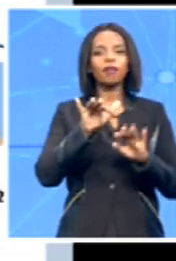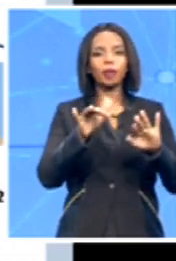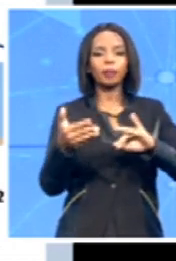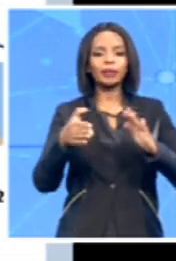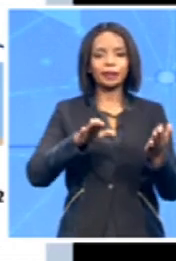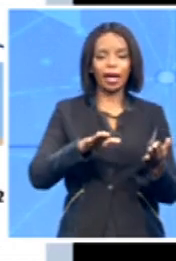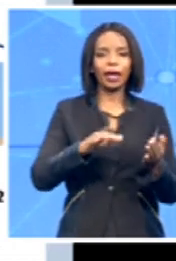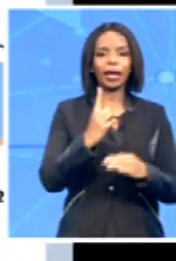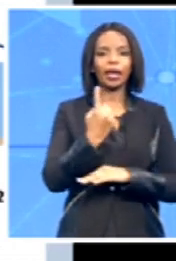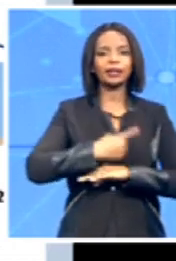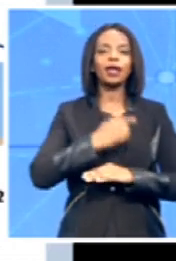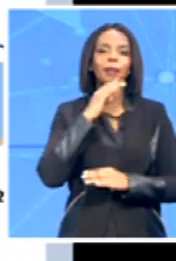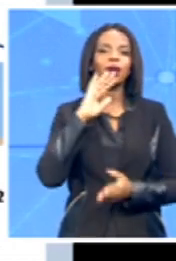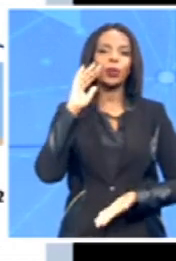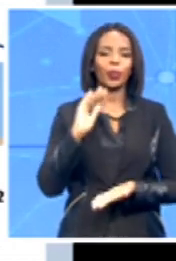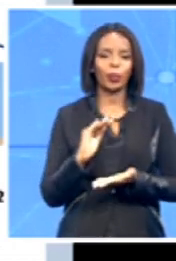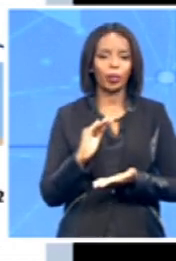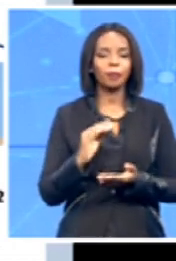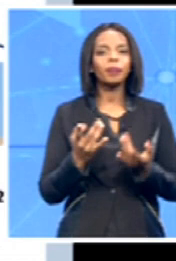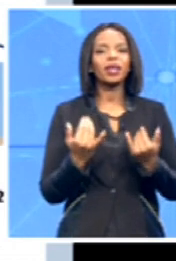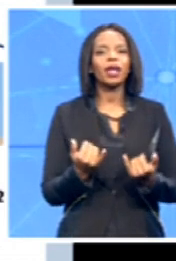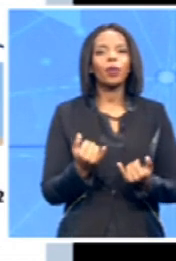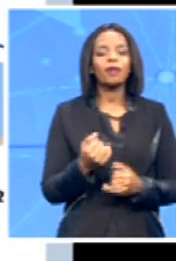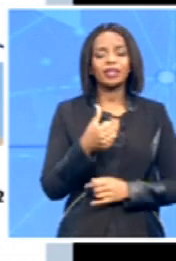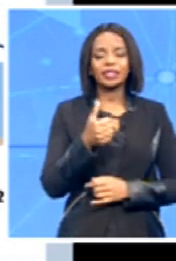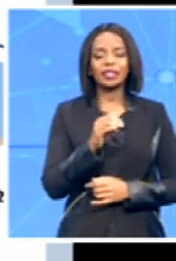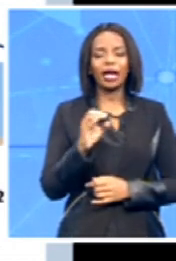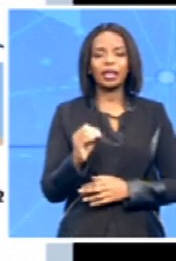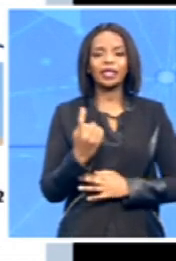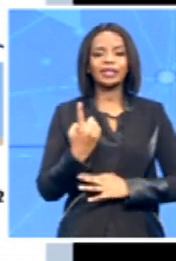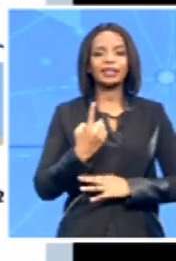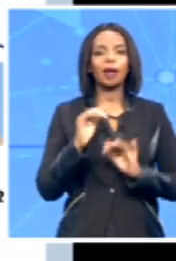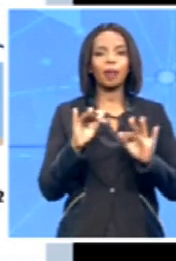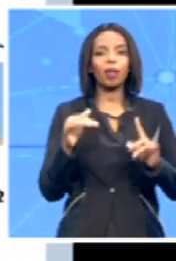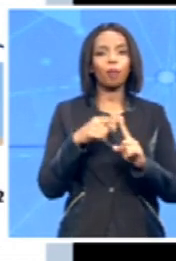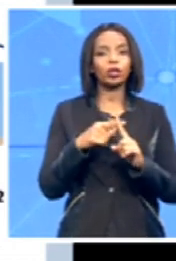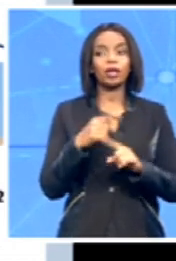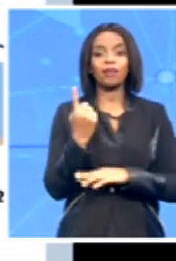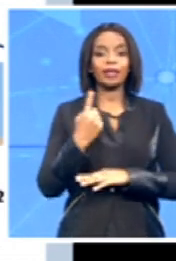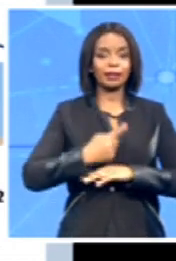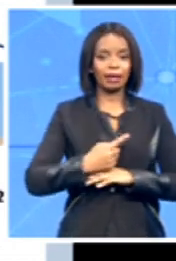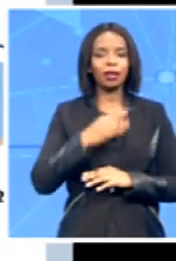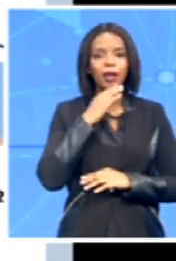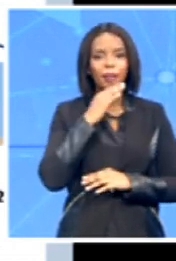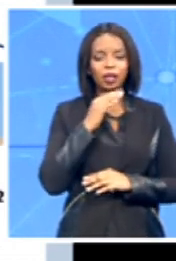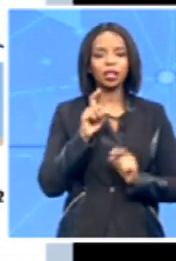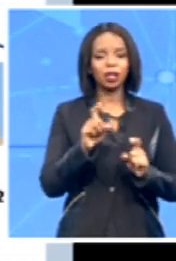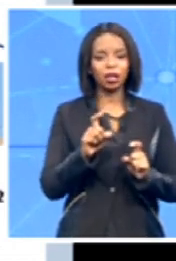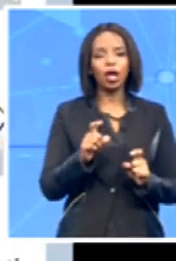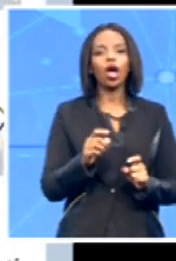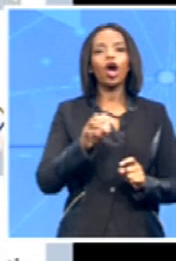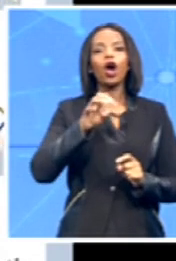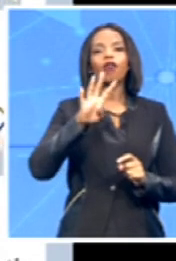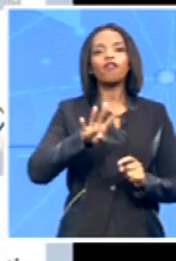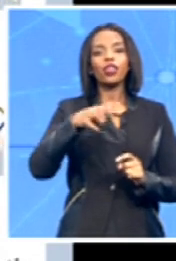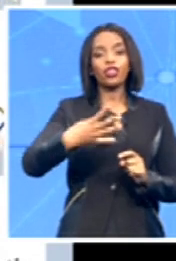600 new cases per day on a 7-day average, we would have exited the fourth wave. So we got a way to go over the coming period to